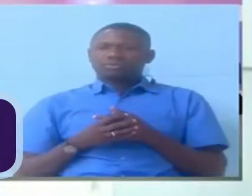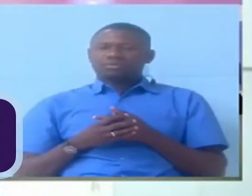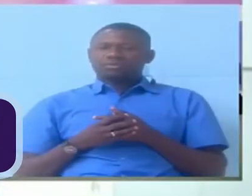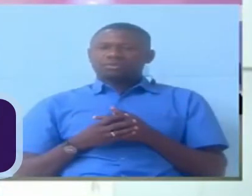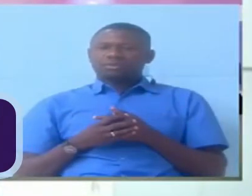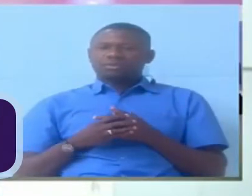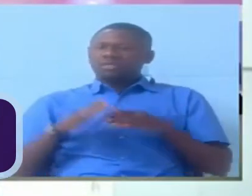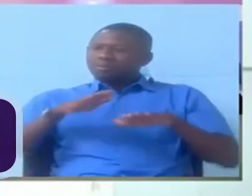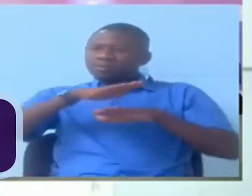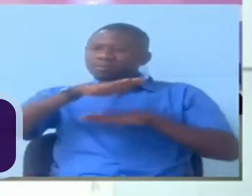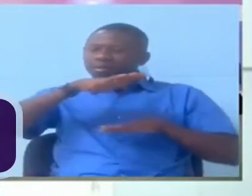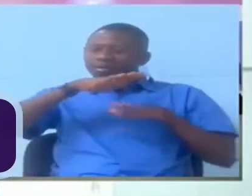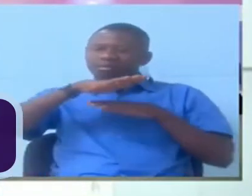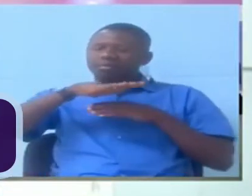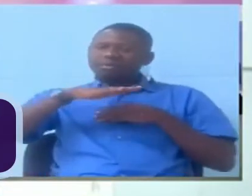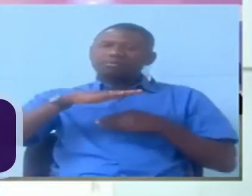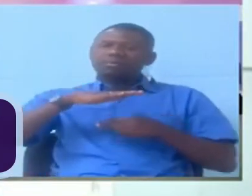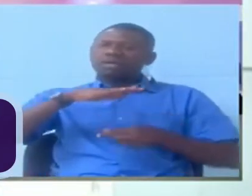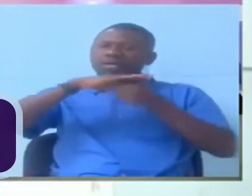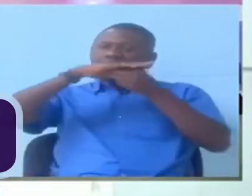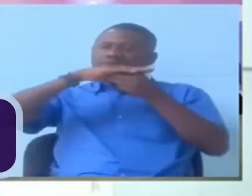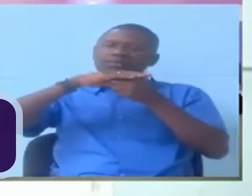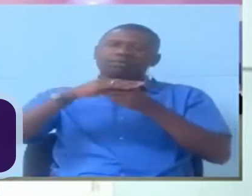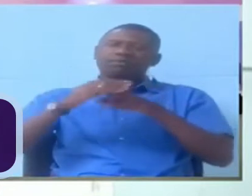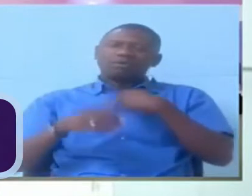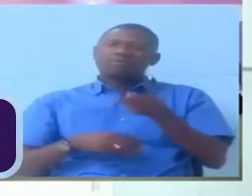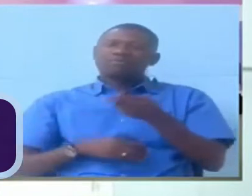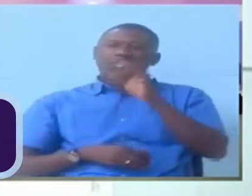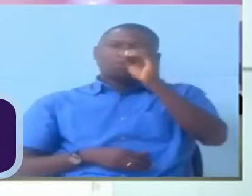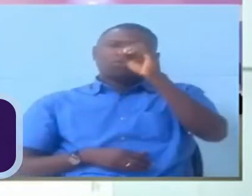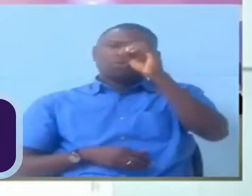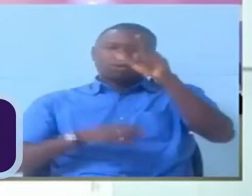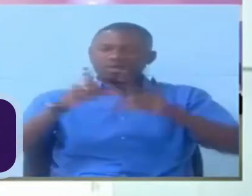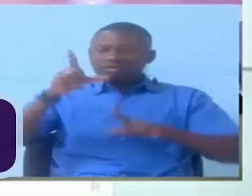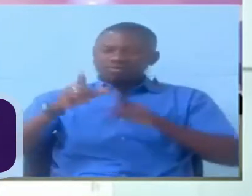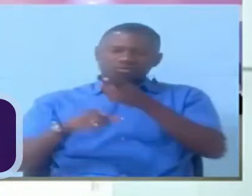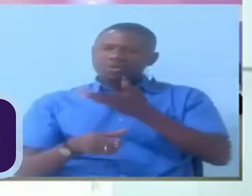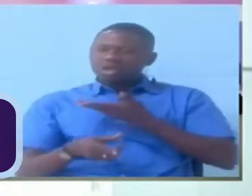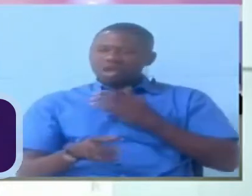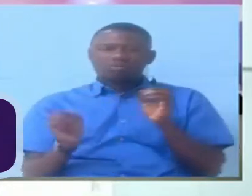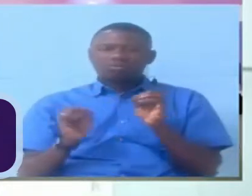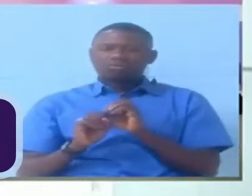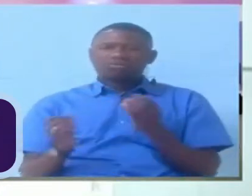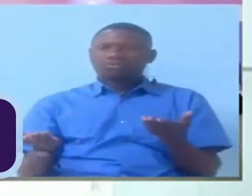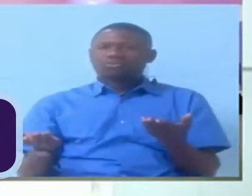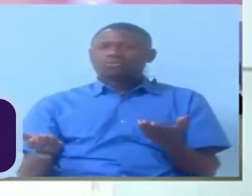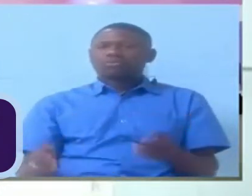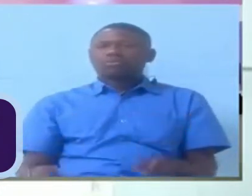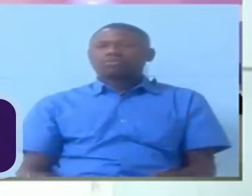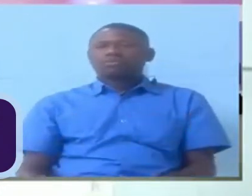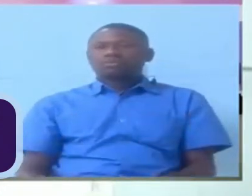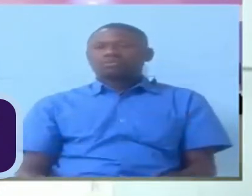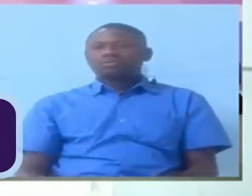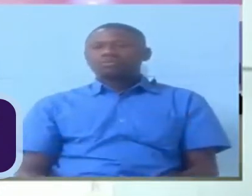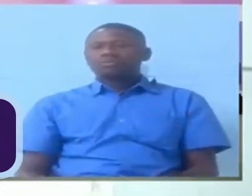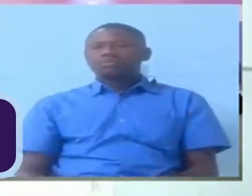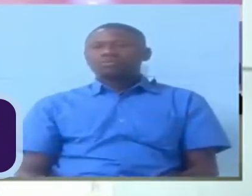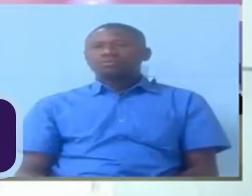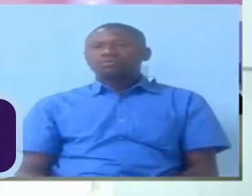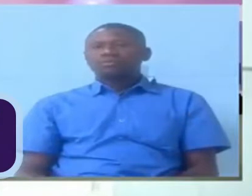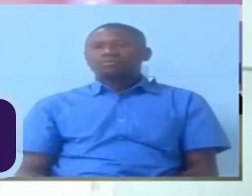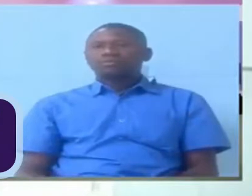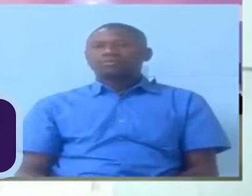ma olevulo londo soto provision lukeno wo parasol to bang. That is partly it.